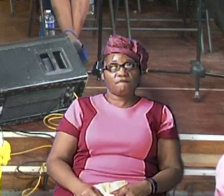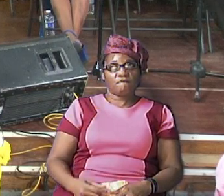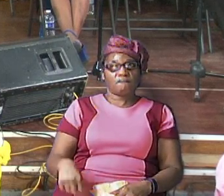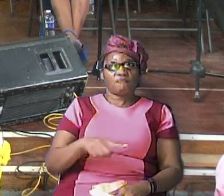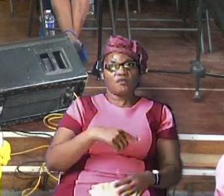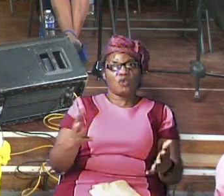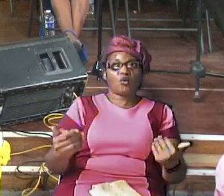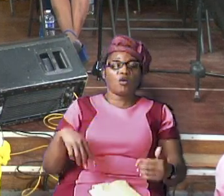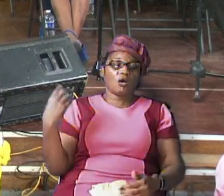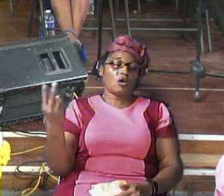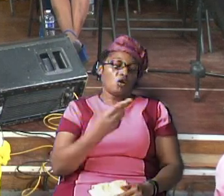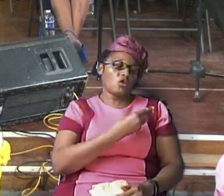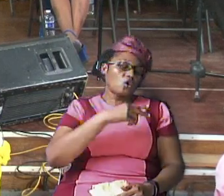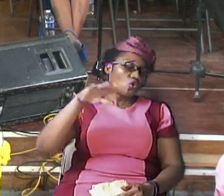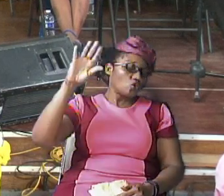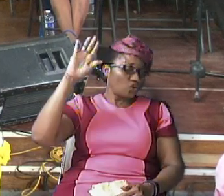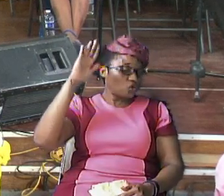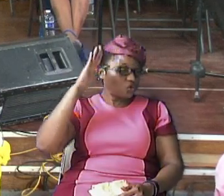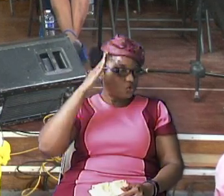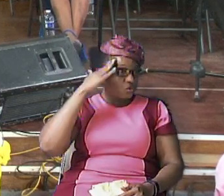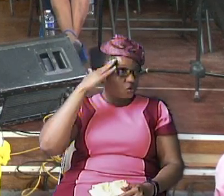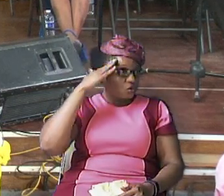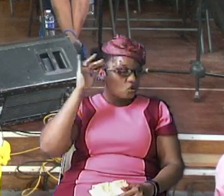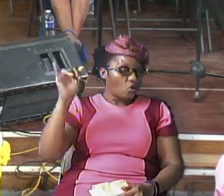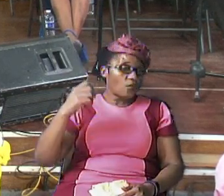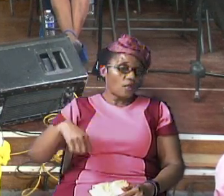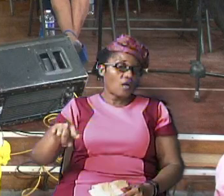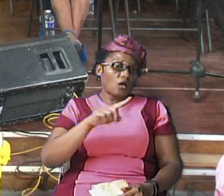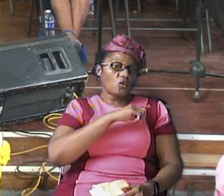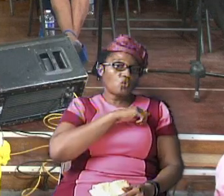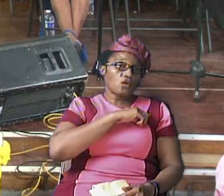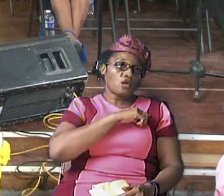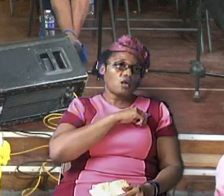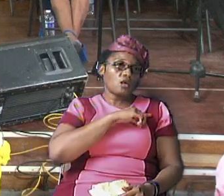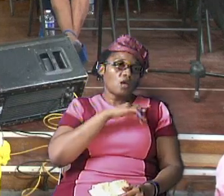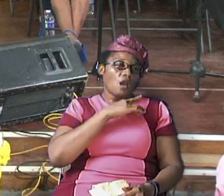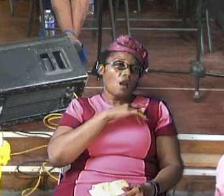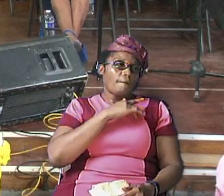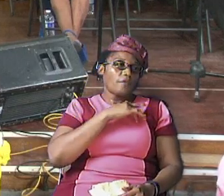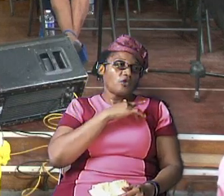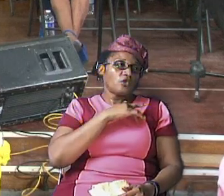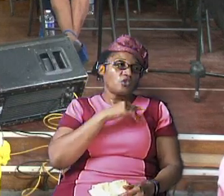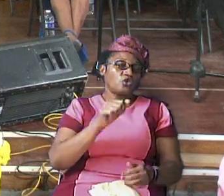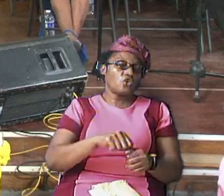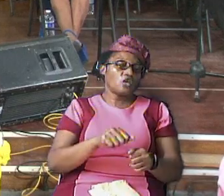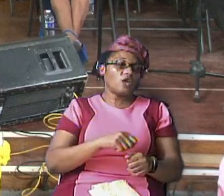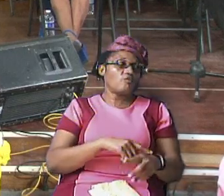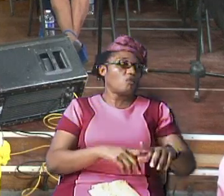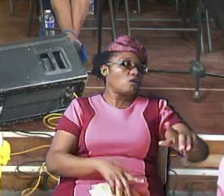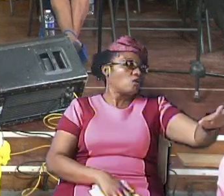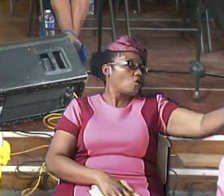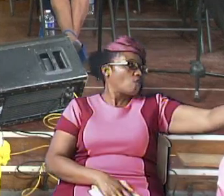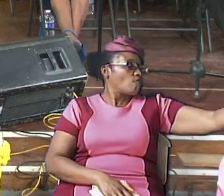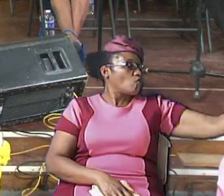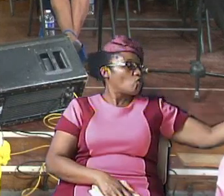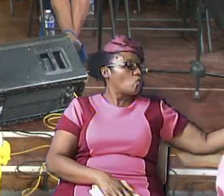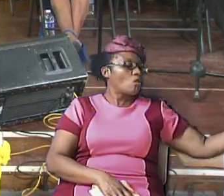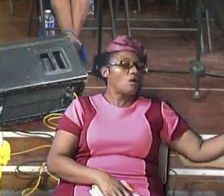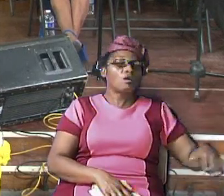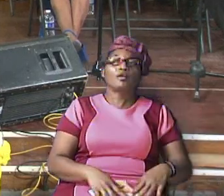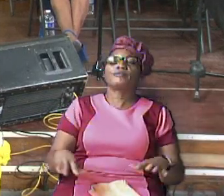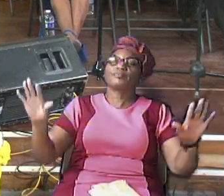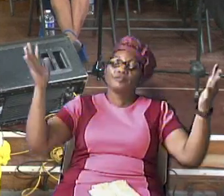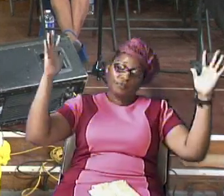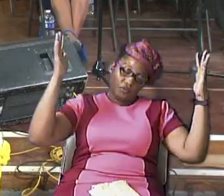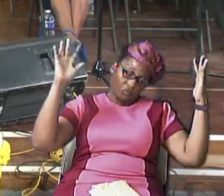know, visitors, that we appreciate every one of you. Just put your hands together, saints of God, one more time for all